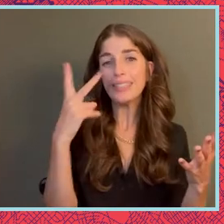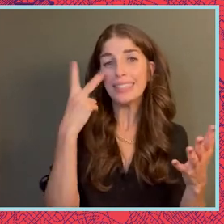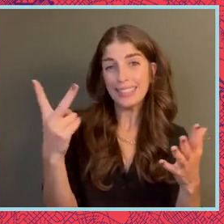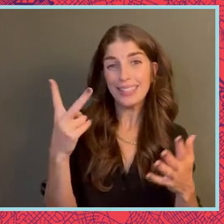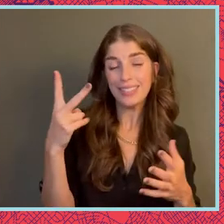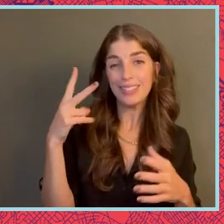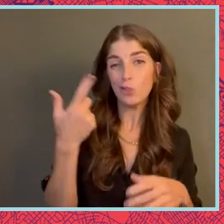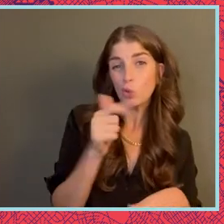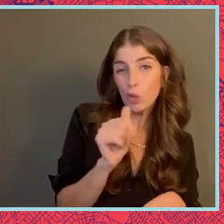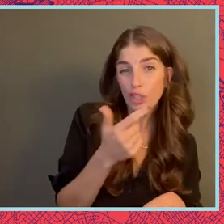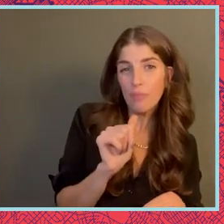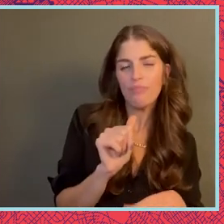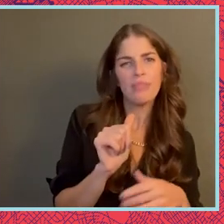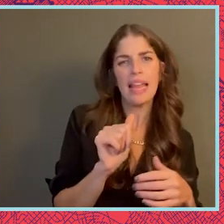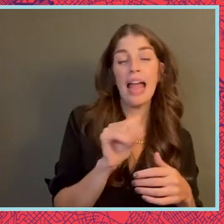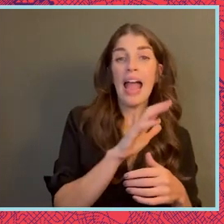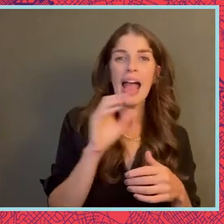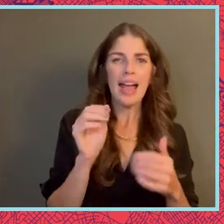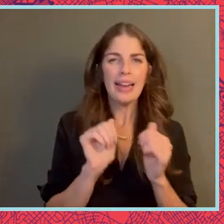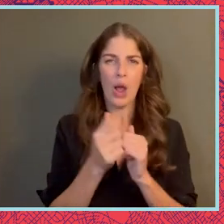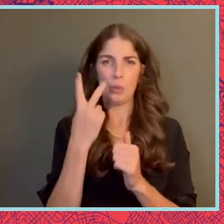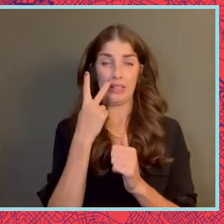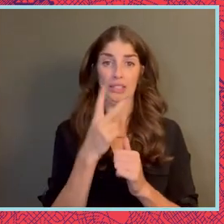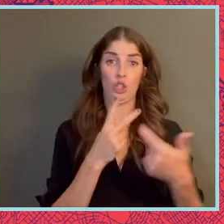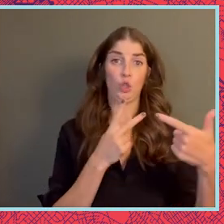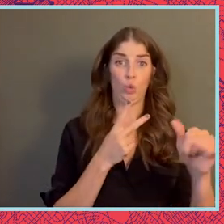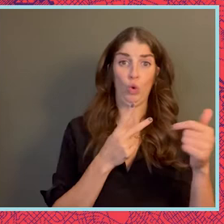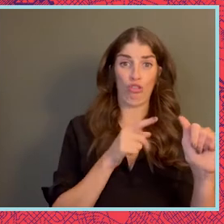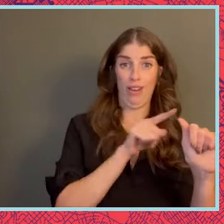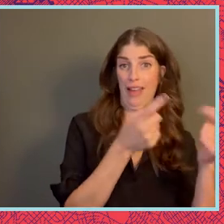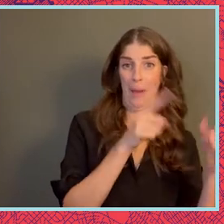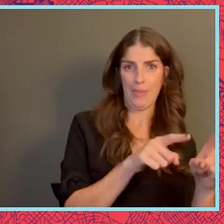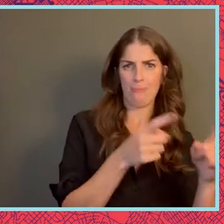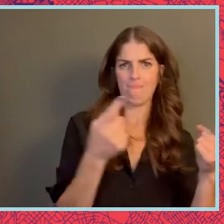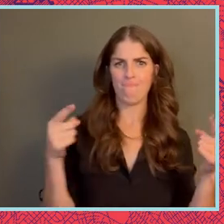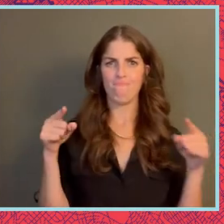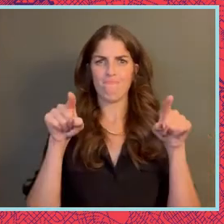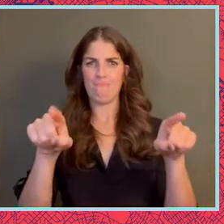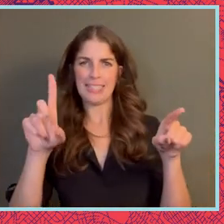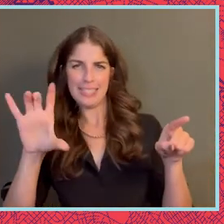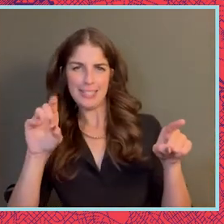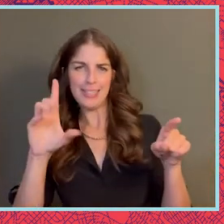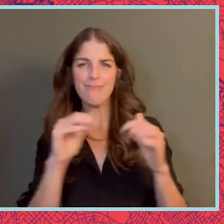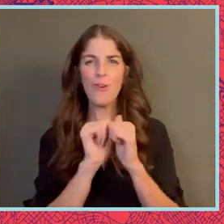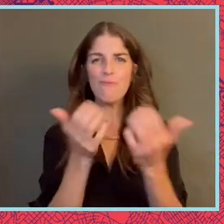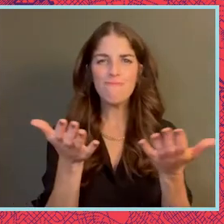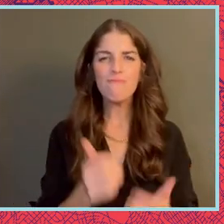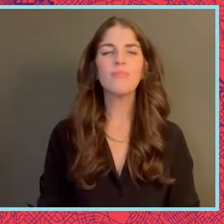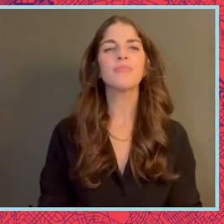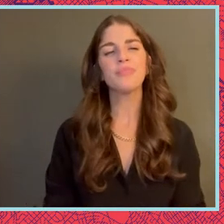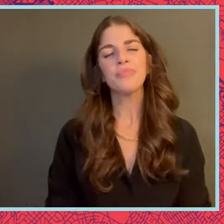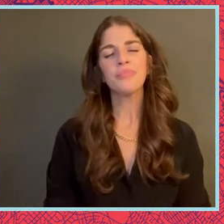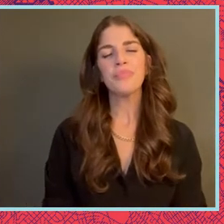in Georgia and sort of what parallels you see between what's happening in your state and what is happening in the District of